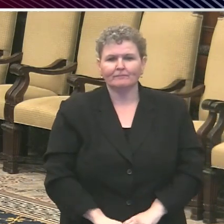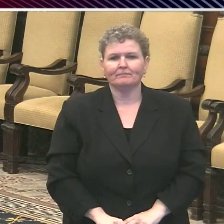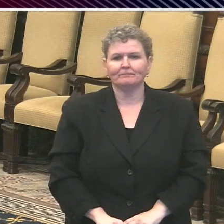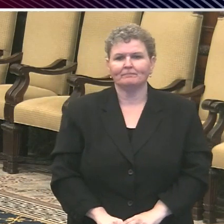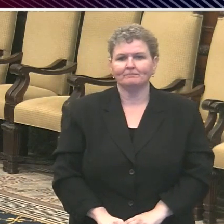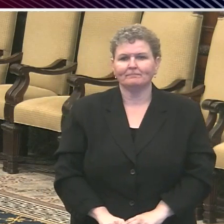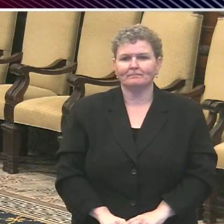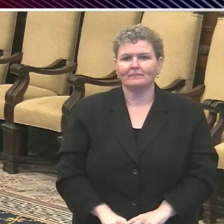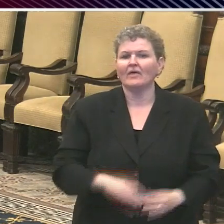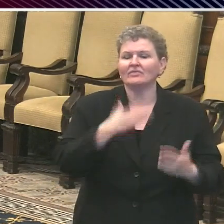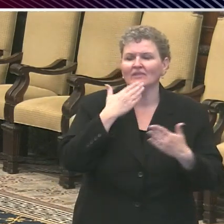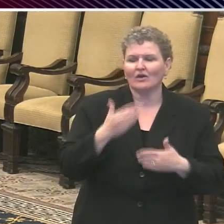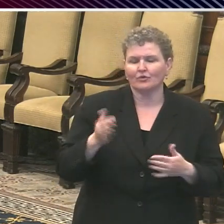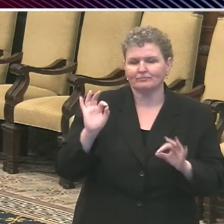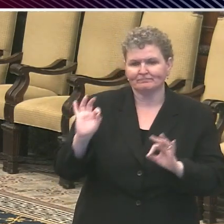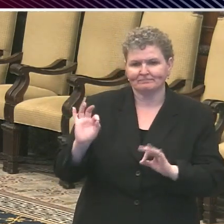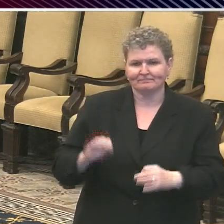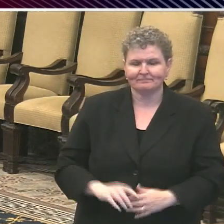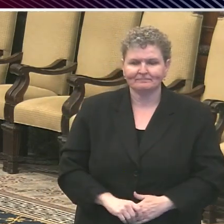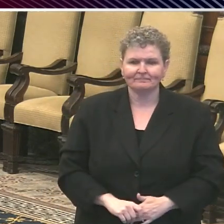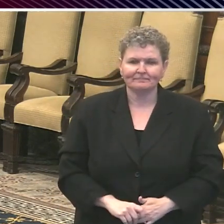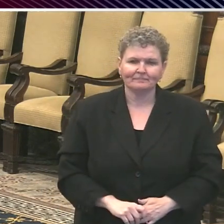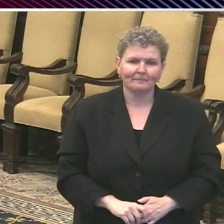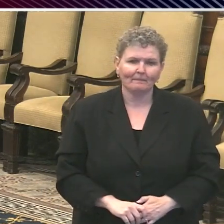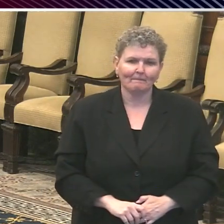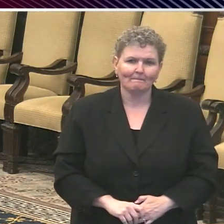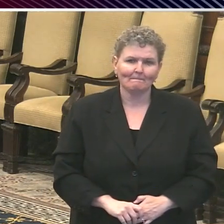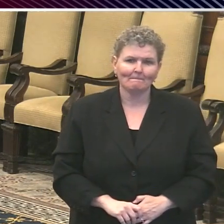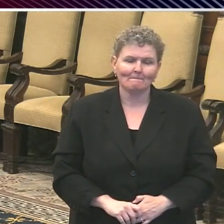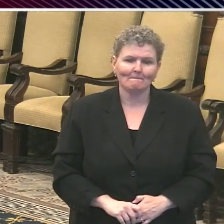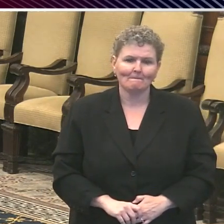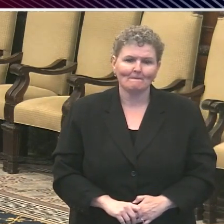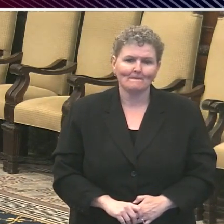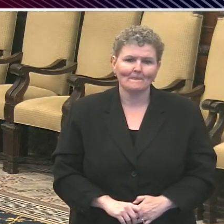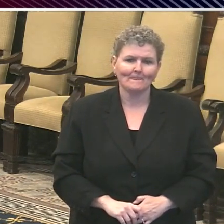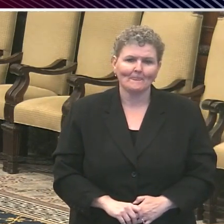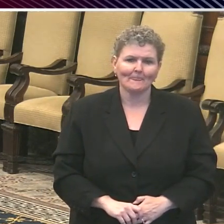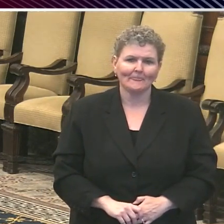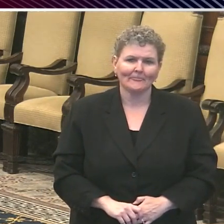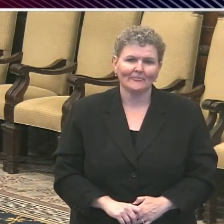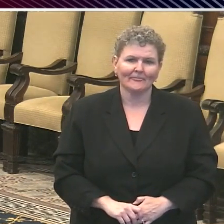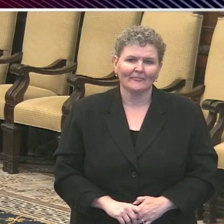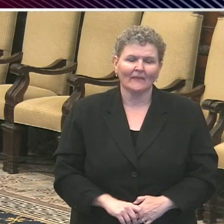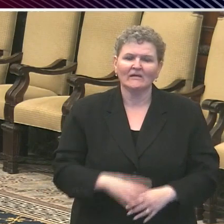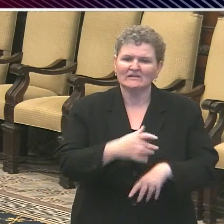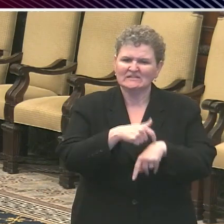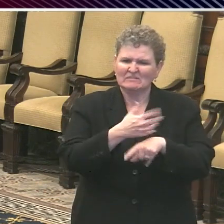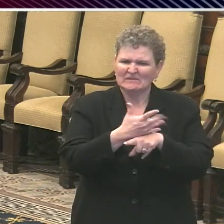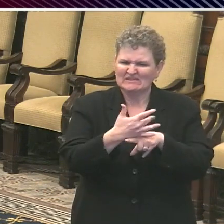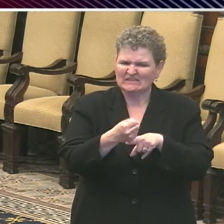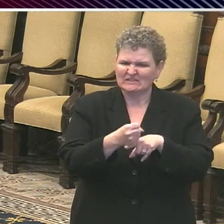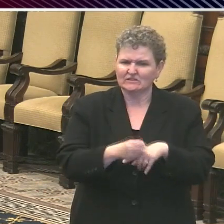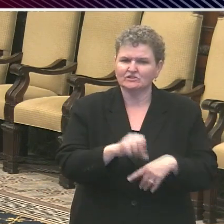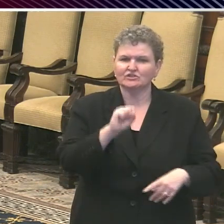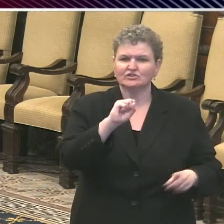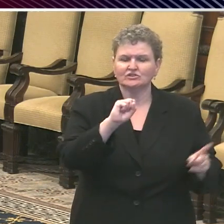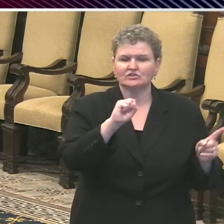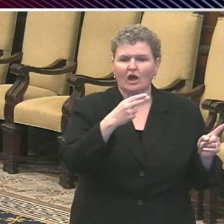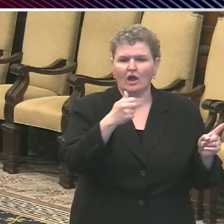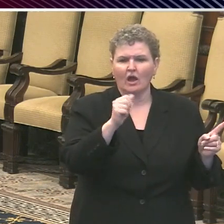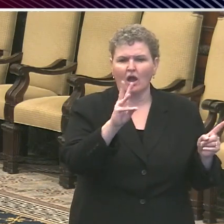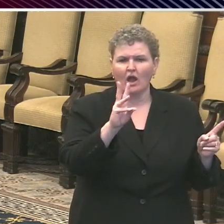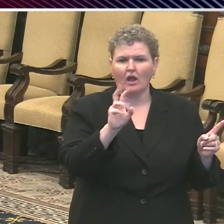Thank you, Matt. We are going to move on, and we're coming up on time here. Let's go to Sean Walsh of the